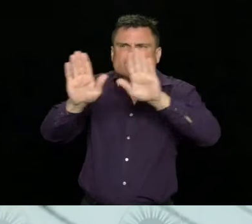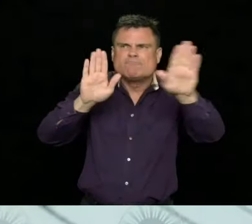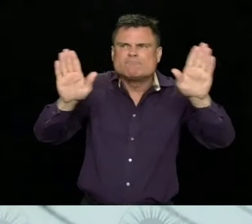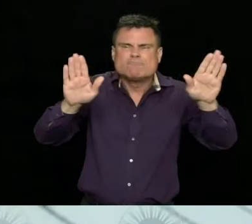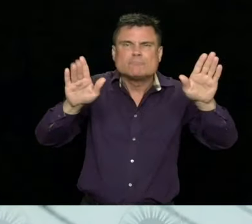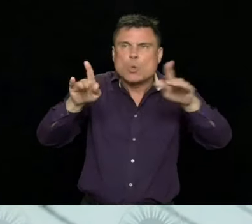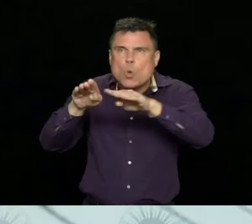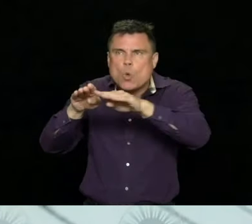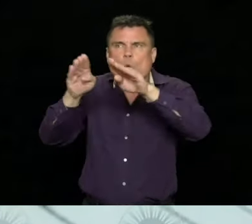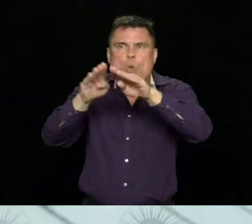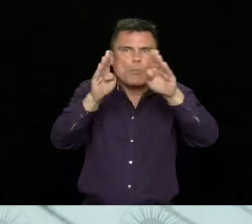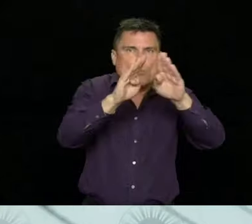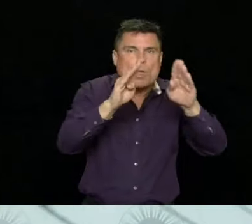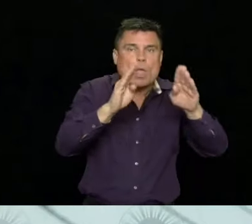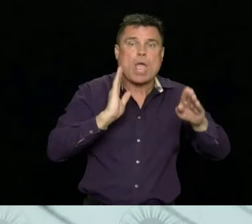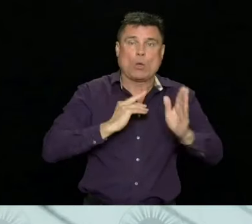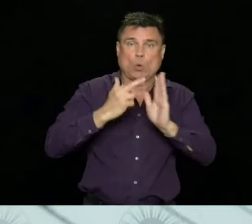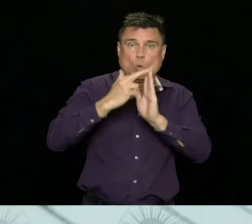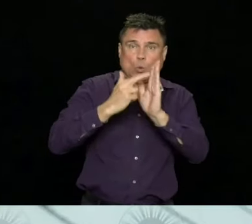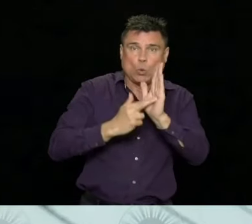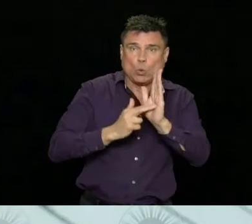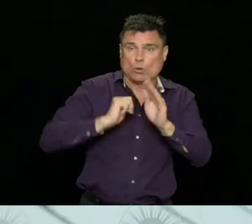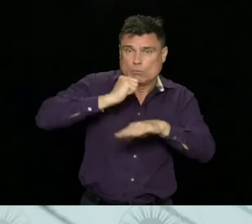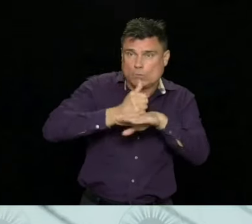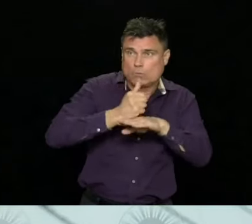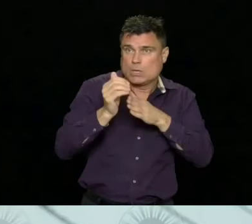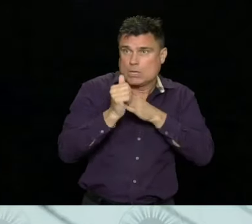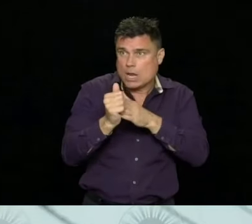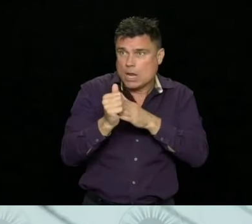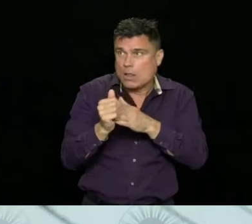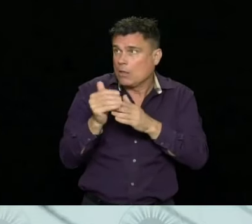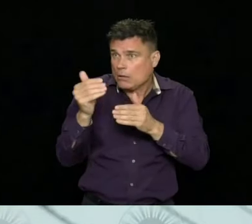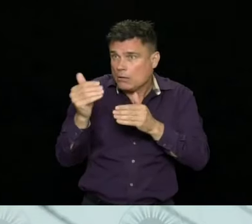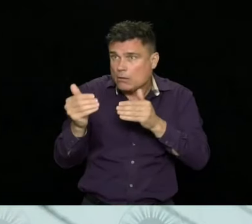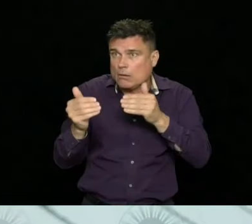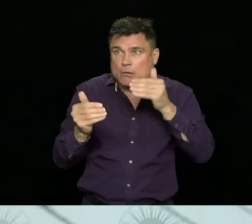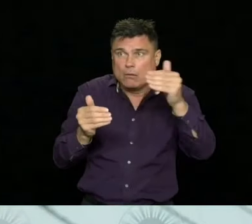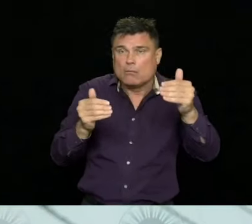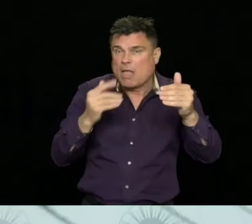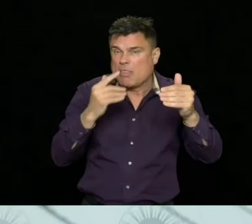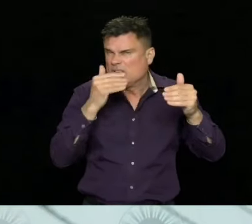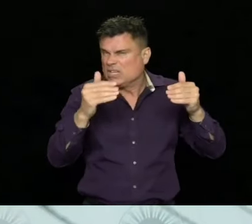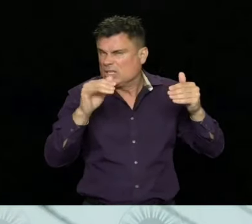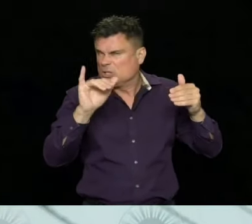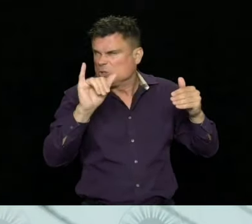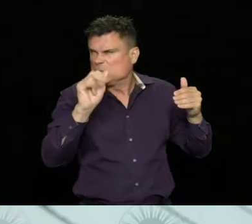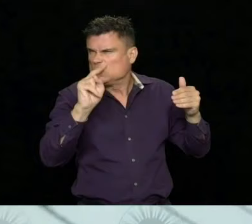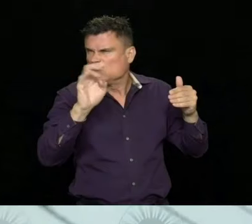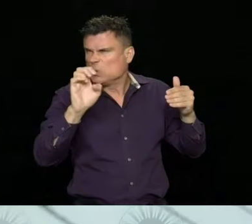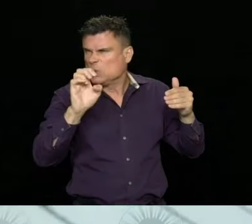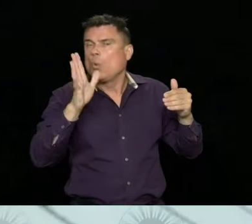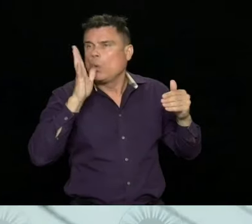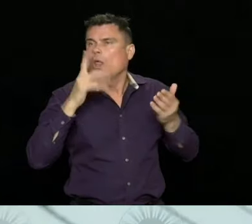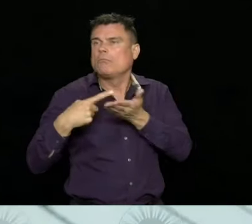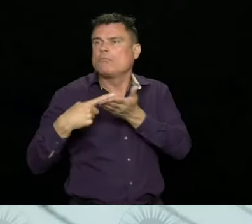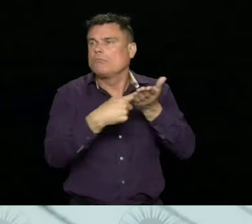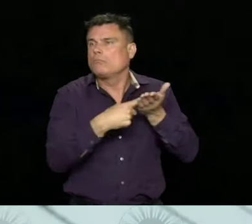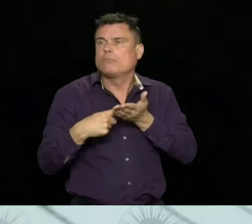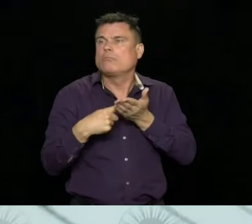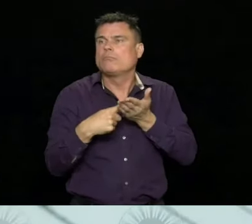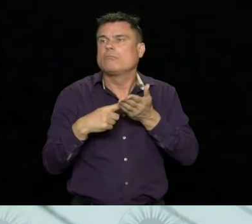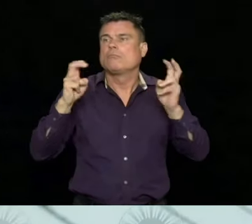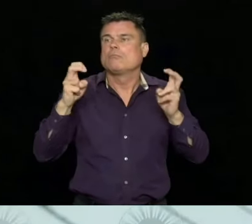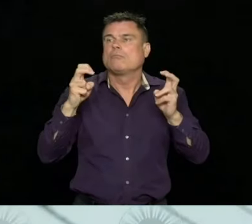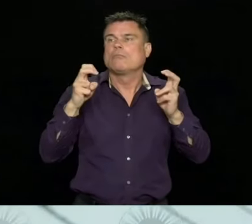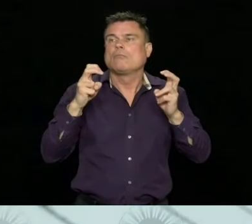I think in June, when we are talking about moving into the phase 3, many of the other businesses will look at